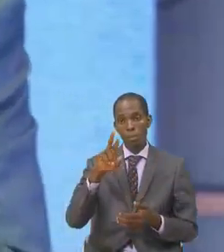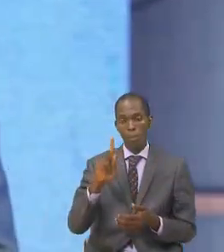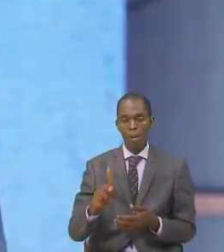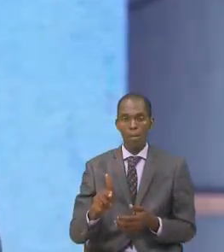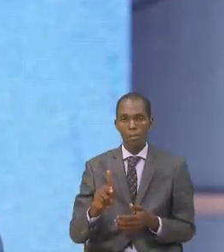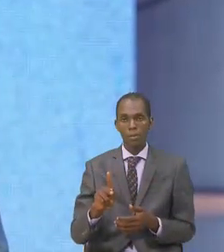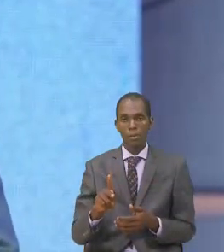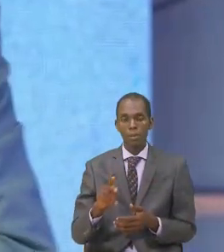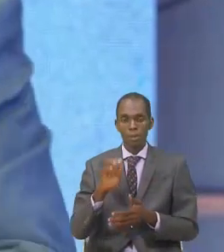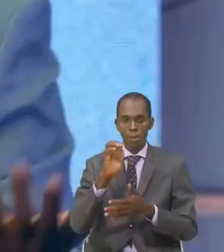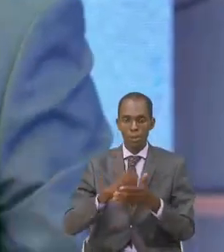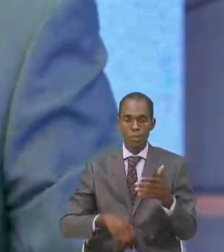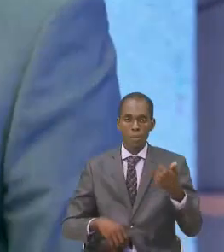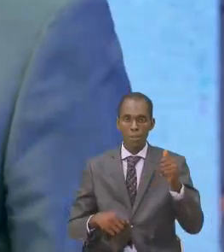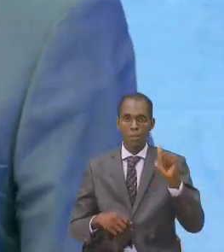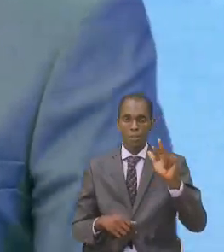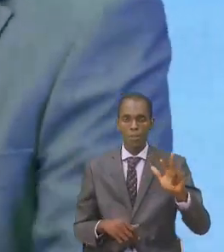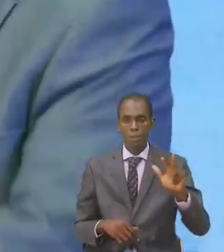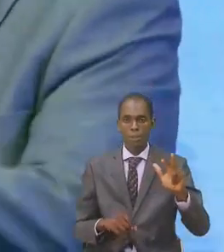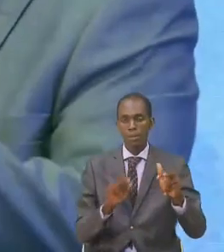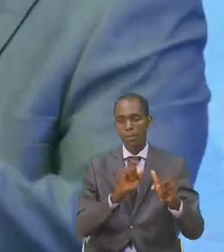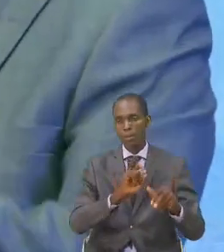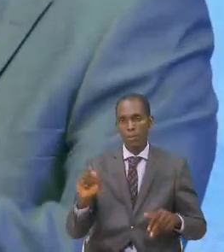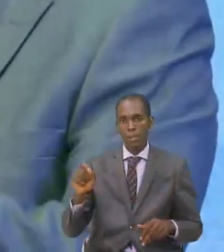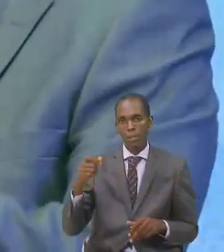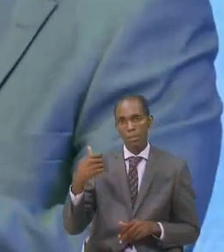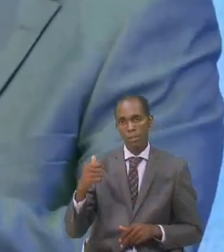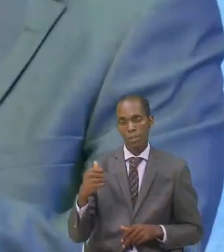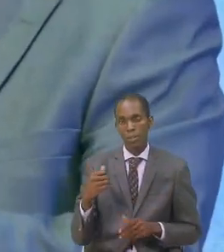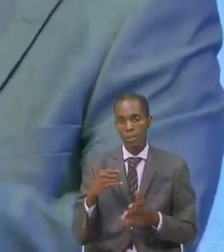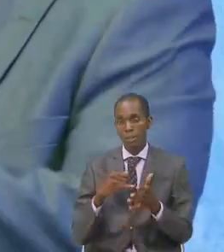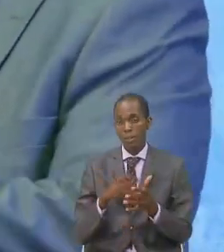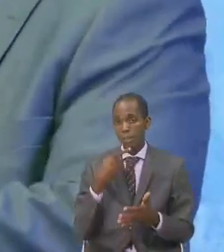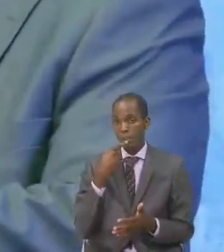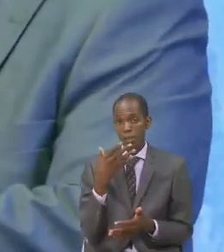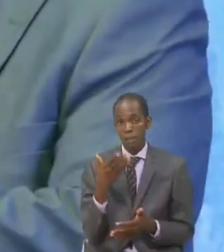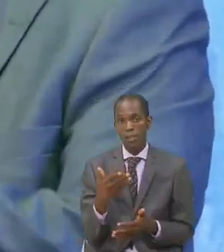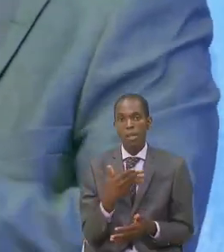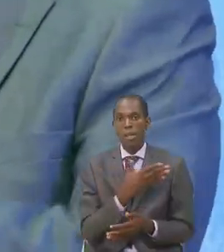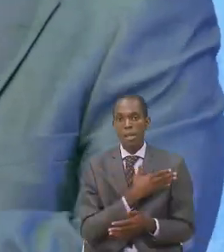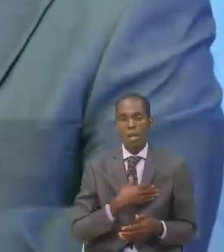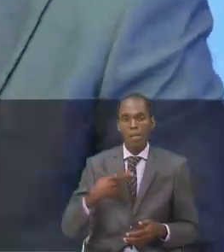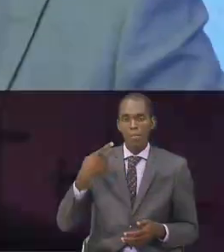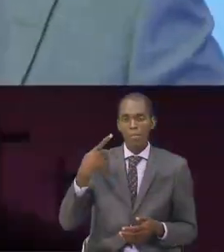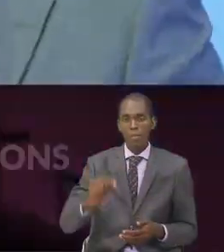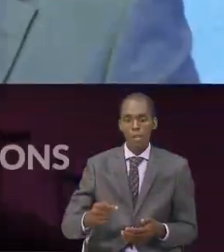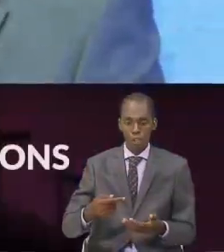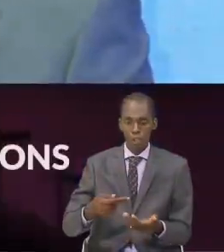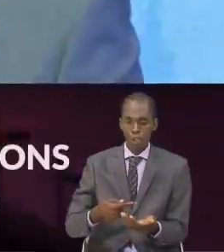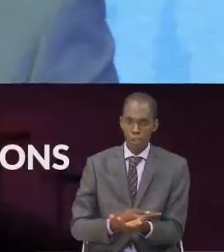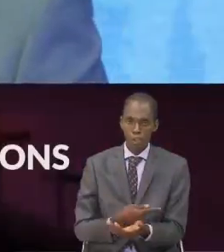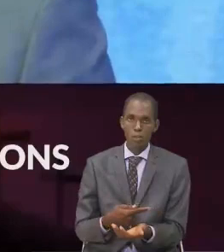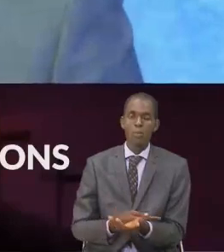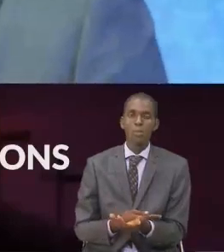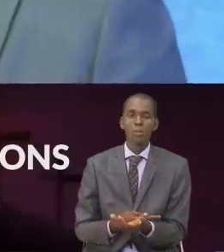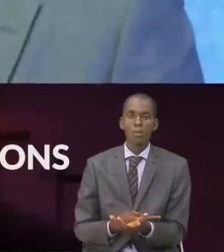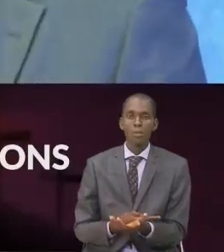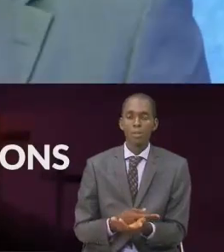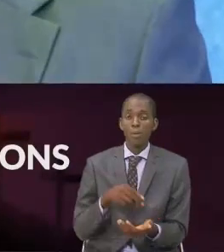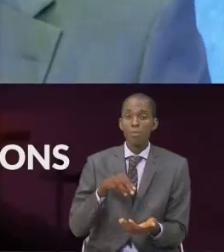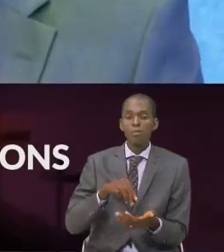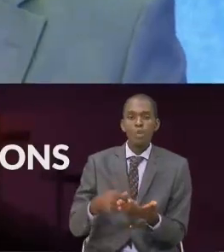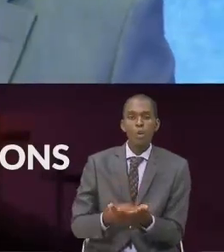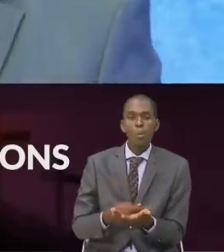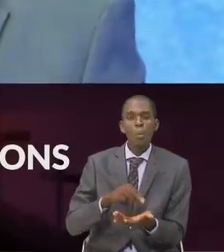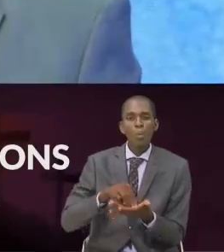13, verse 10 of that Mark. Chapter 13, verse 10. And it says, and